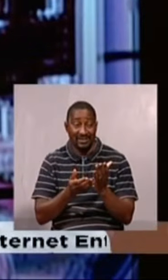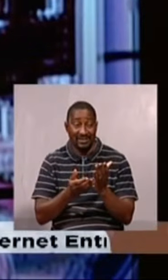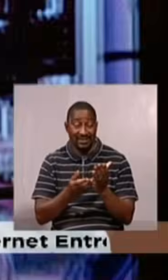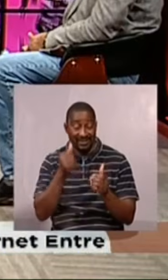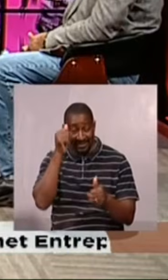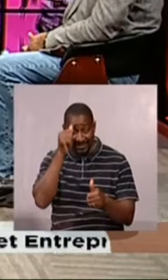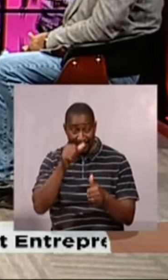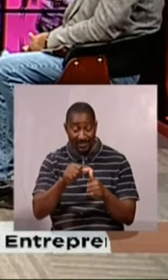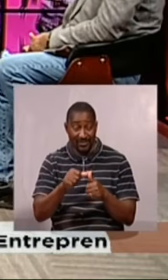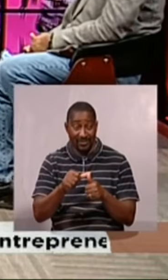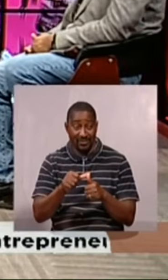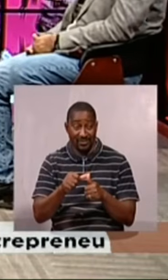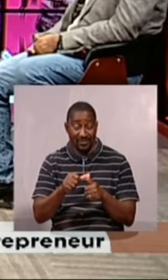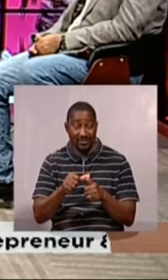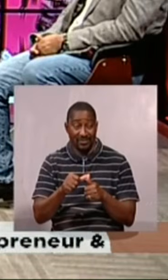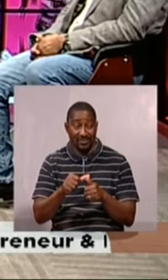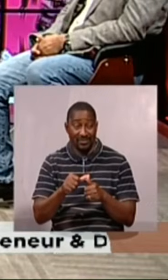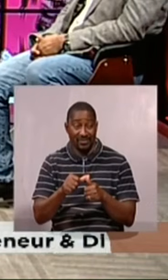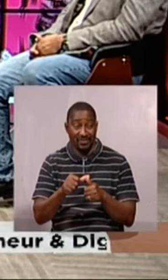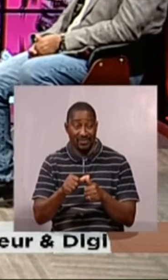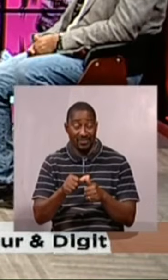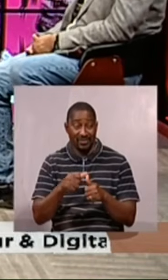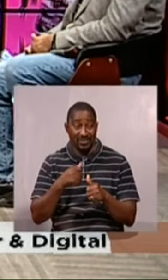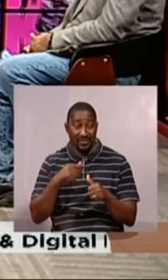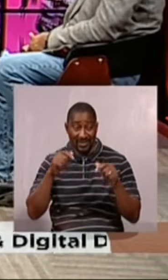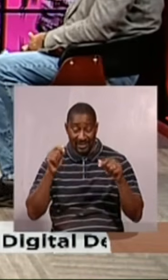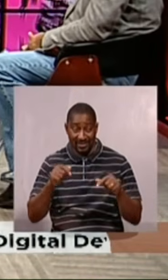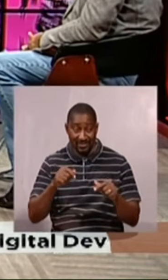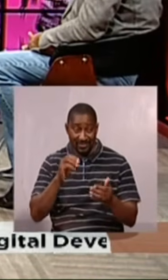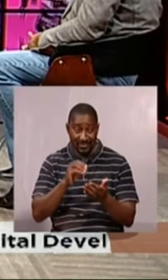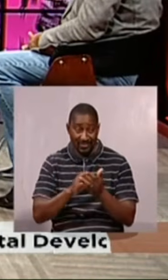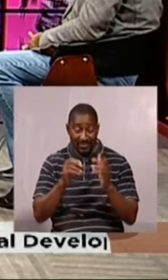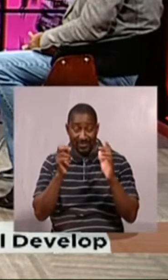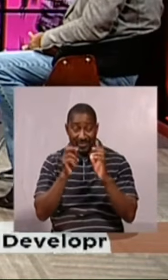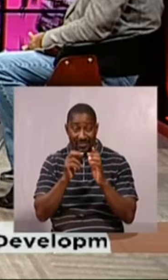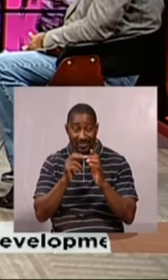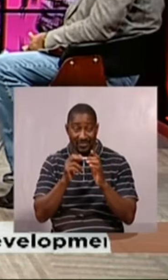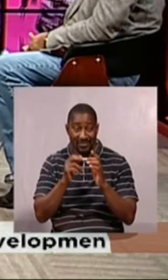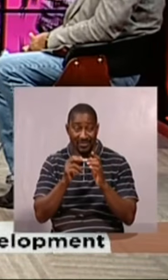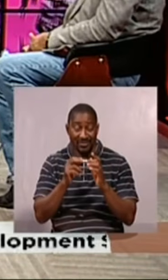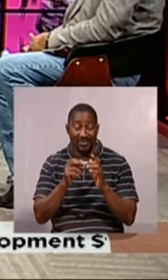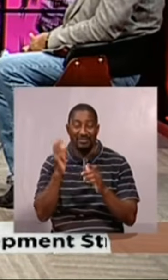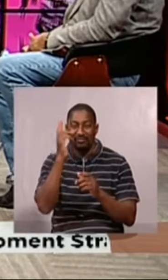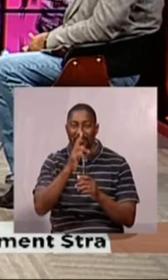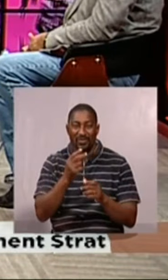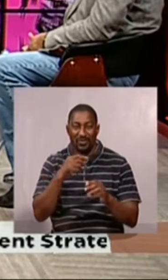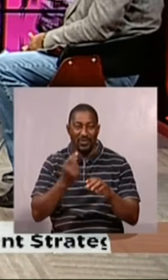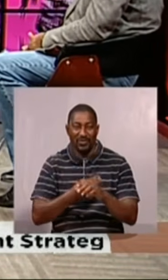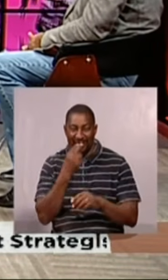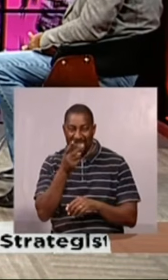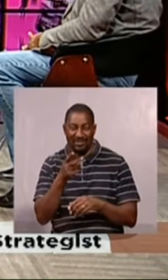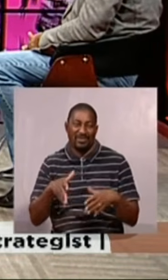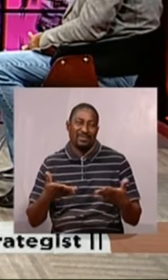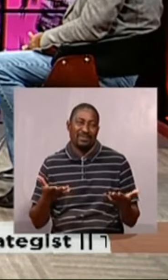remember, right now, it's the conversion. So I could be everywhere, I could be online, but do we have that impact? And one of the questions was, how does